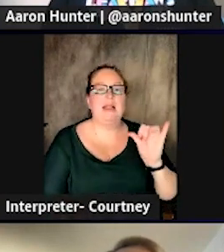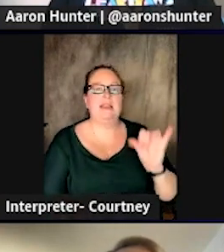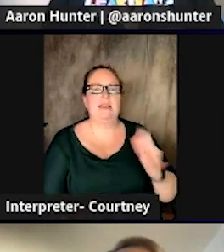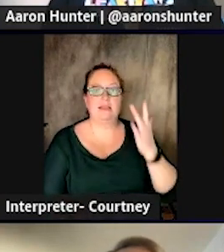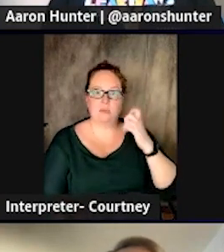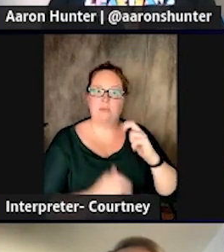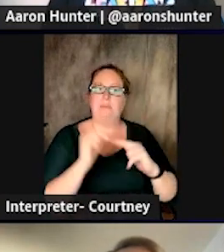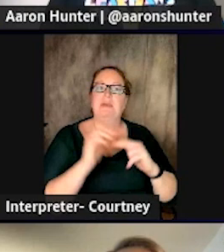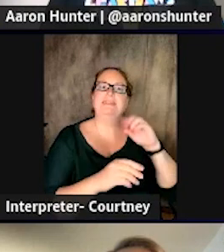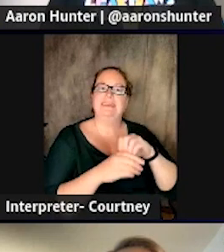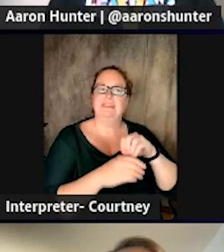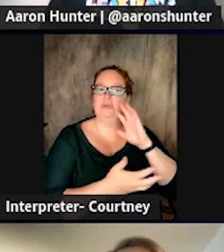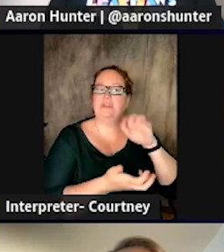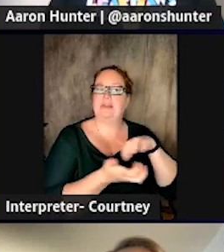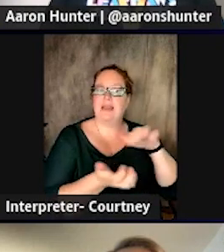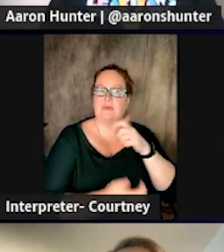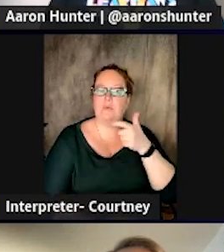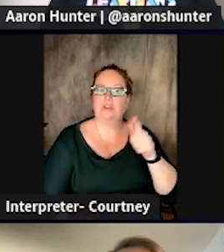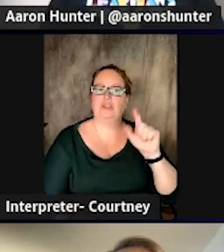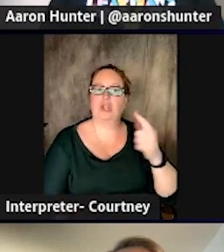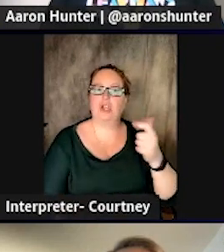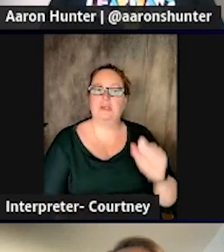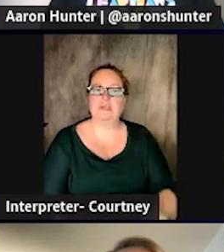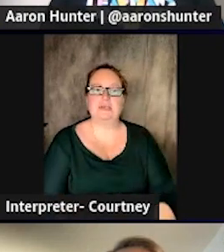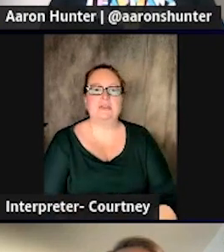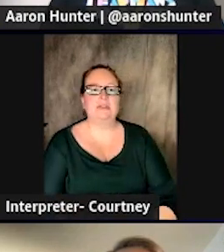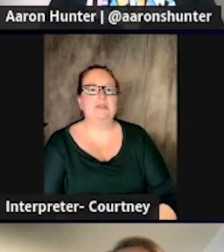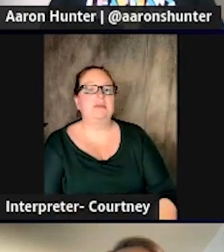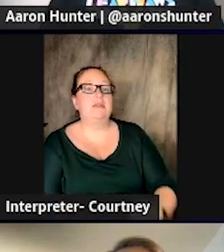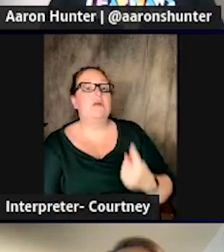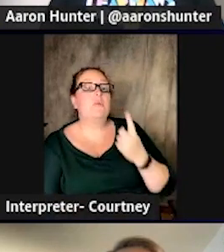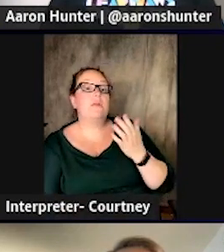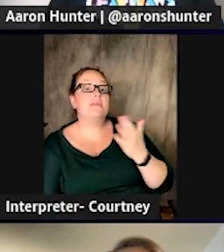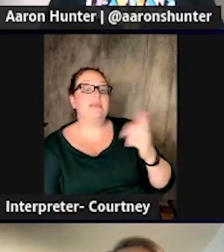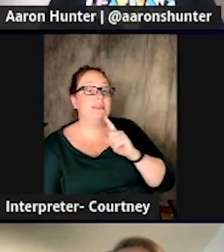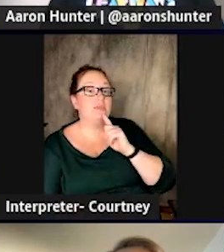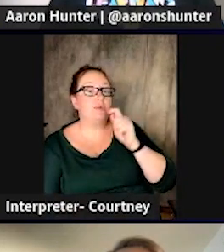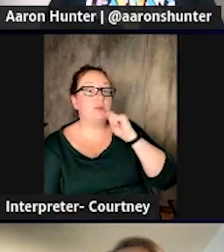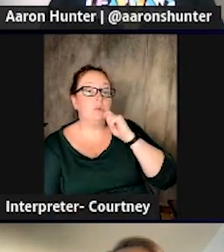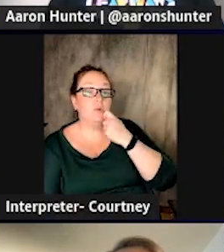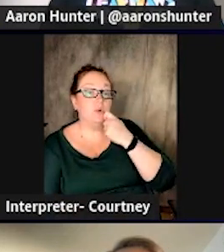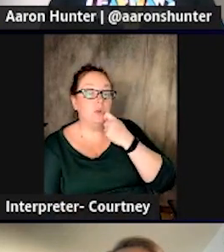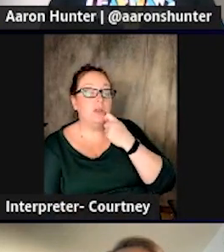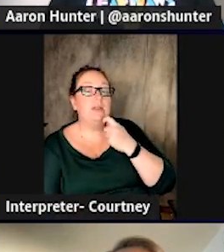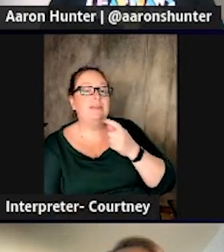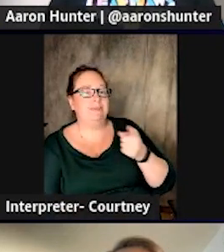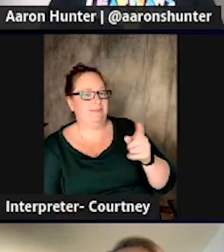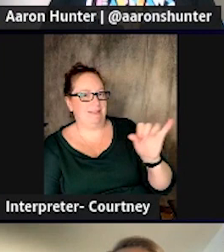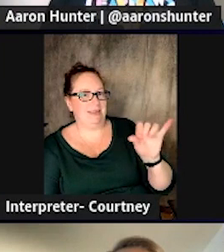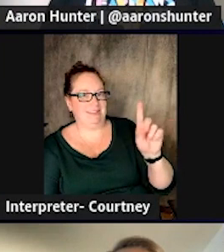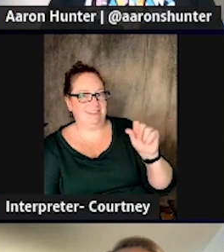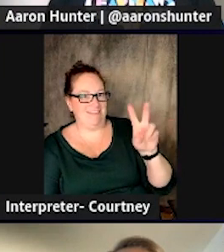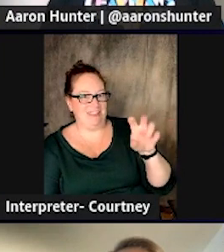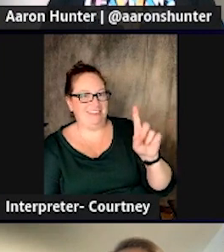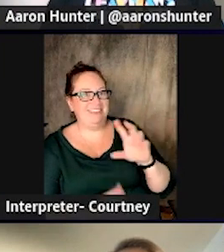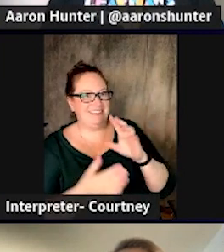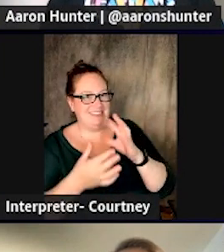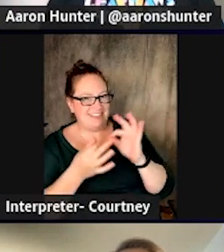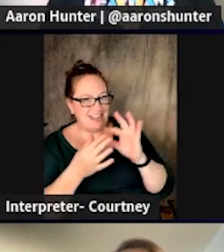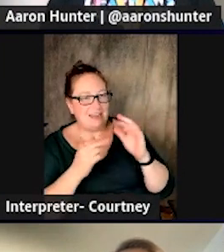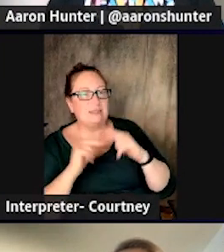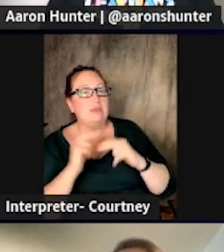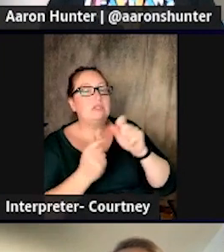logs. And one thing that is pretty cool, if I may chime in, is like David said, this is built specifically for CloudWatch